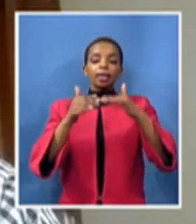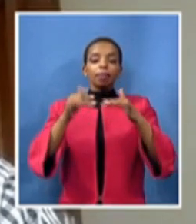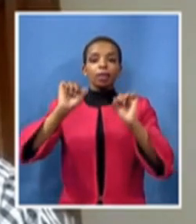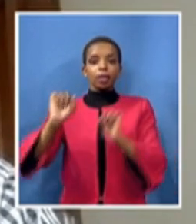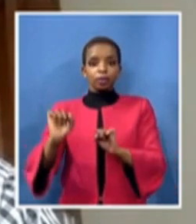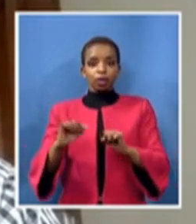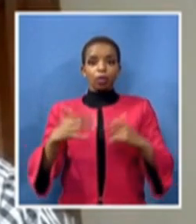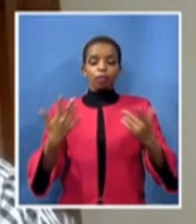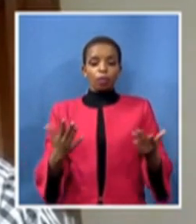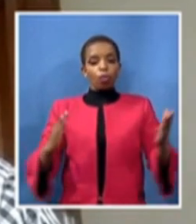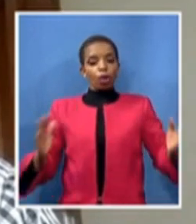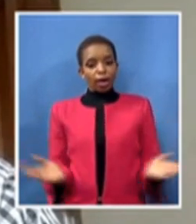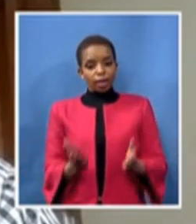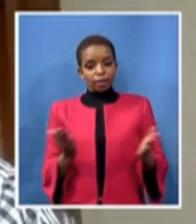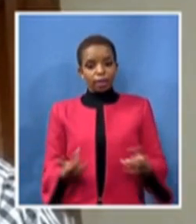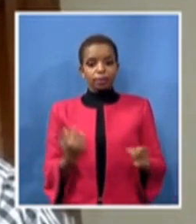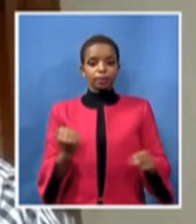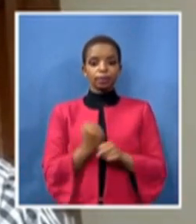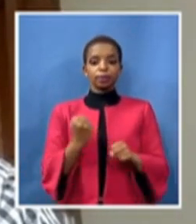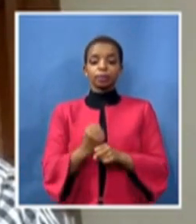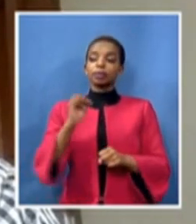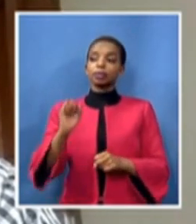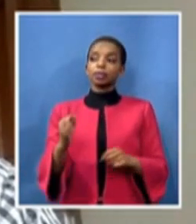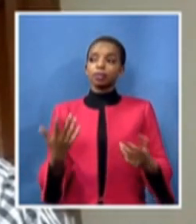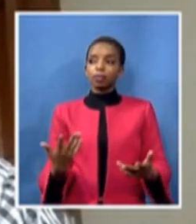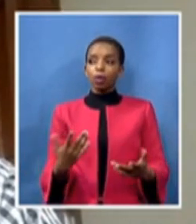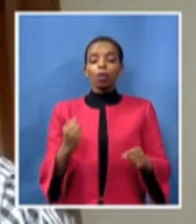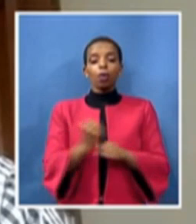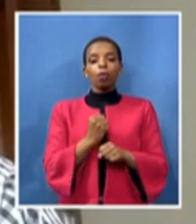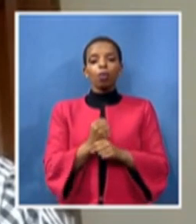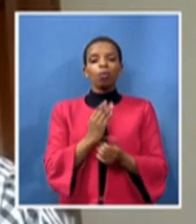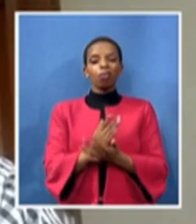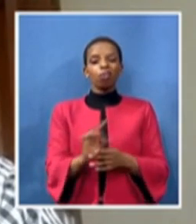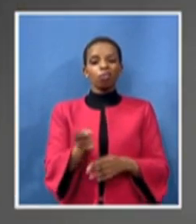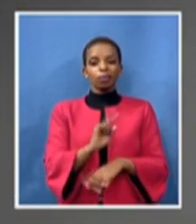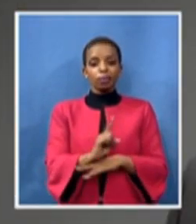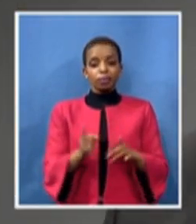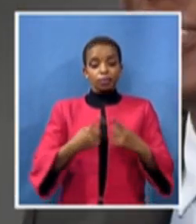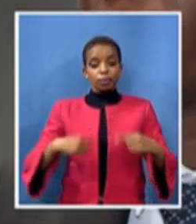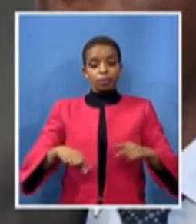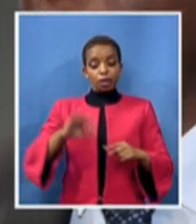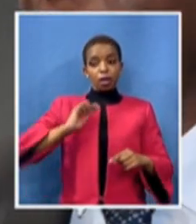scourge being waged against our women folk. I thank you.